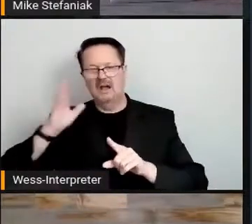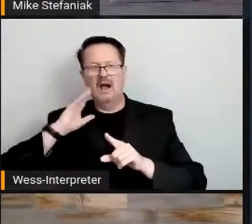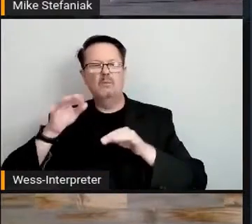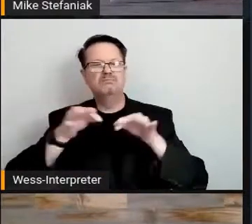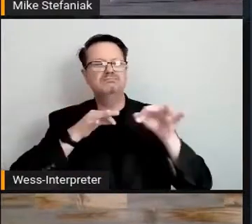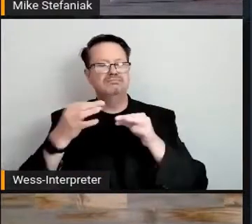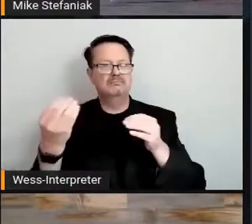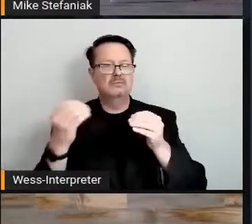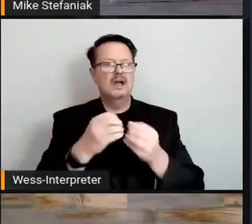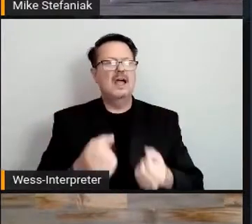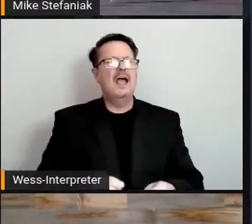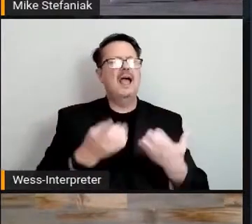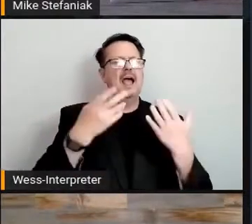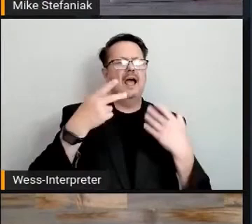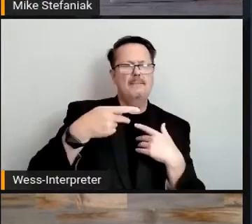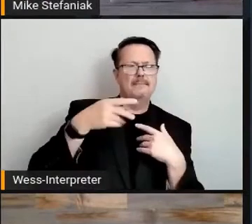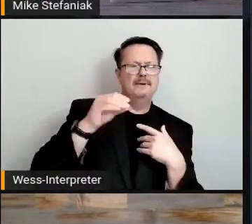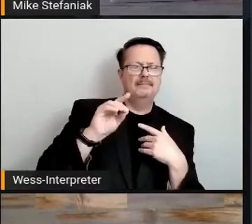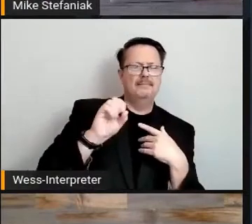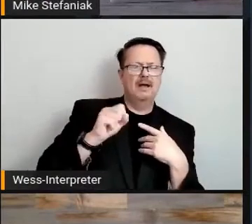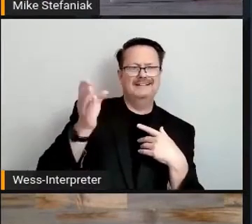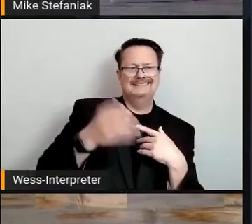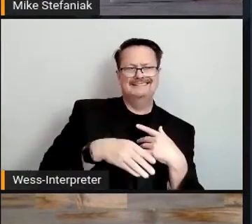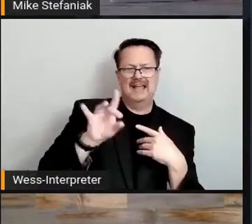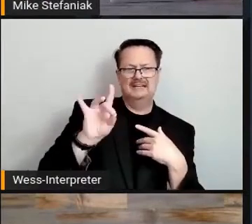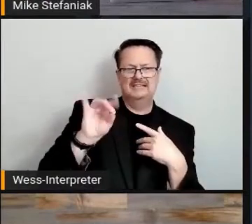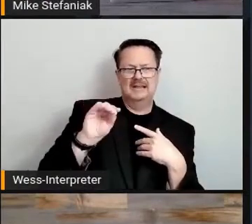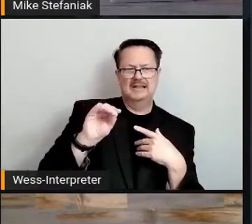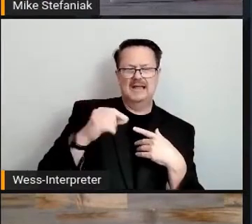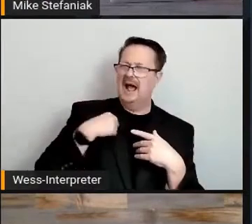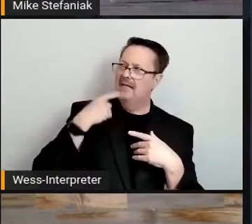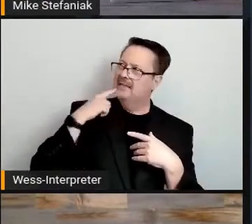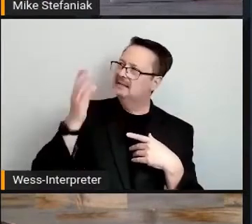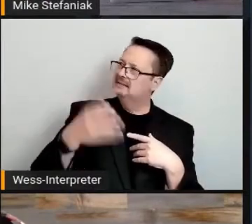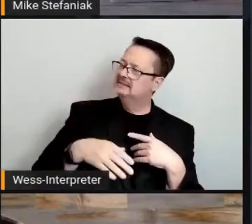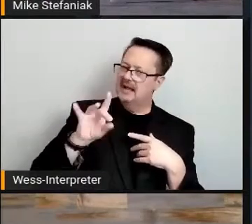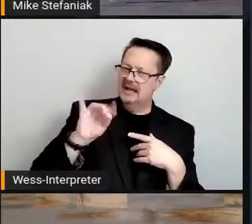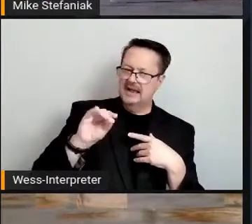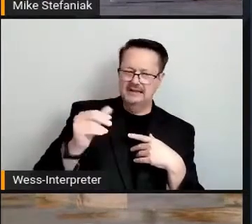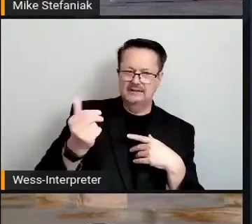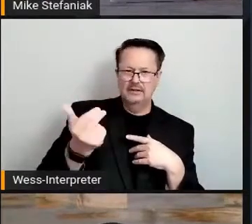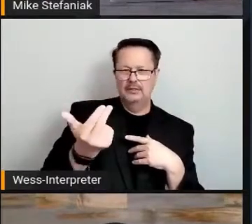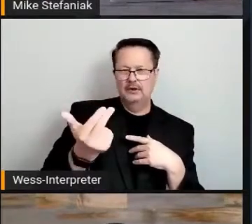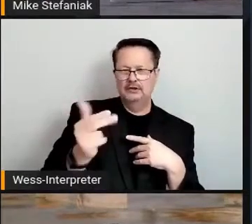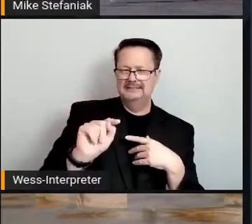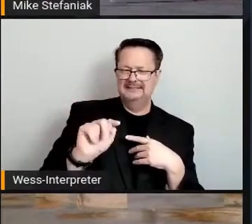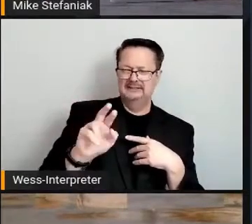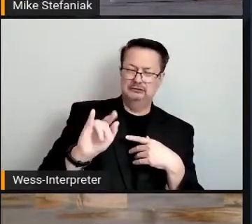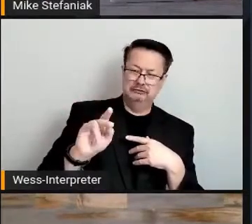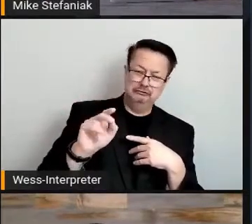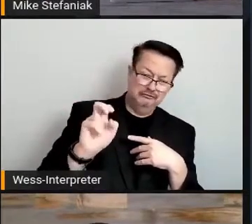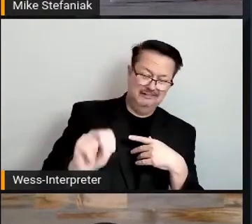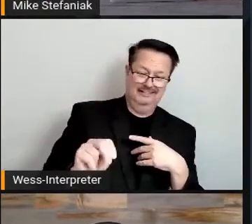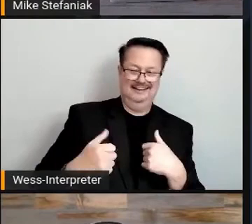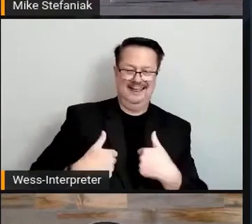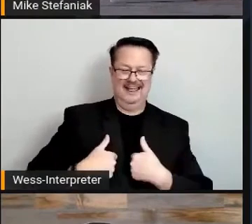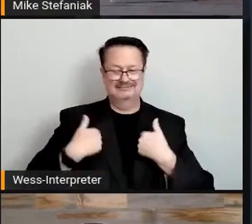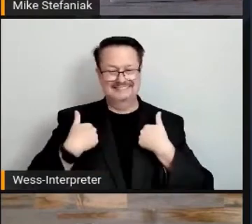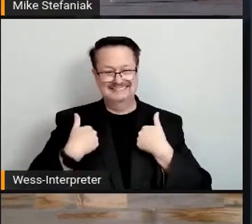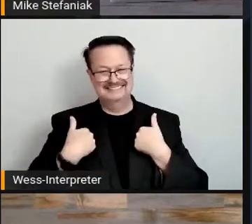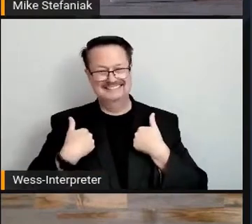How many pods does that mean if I have a /80? I think a /80 is 13 trillion addresses, if